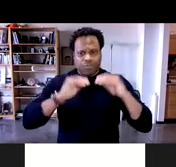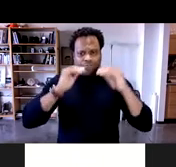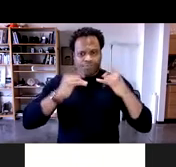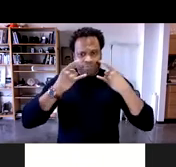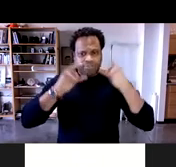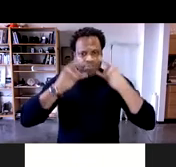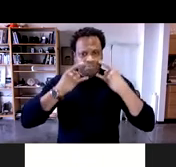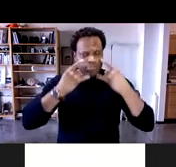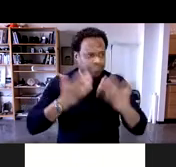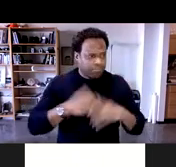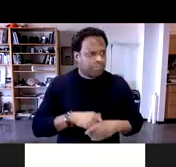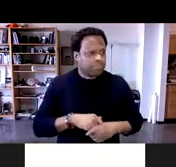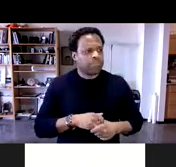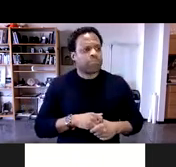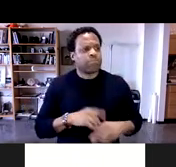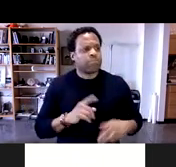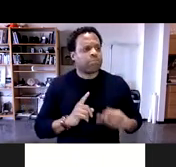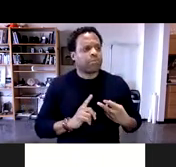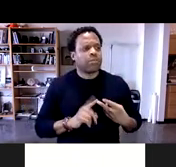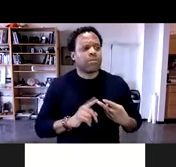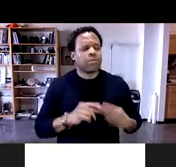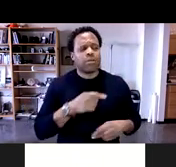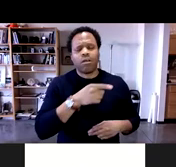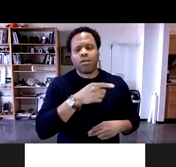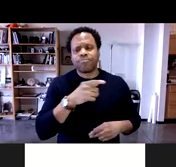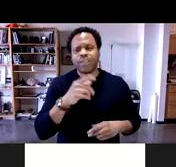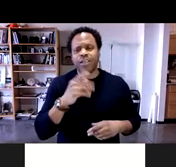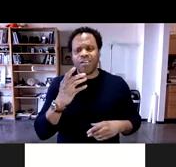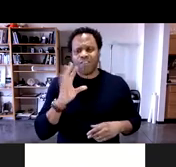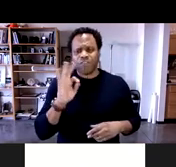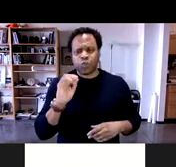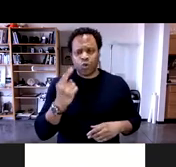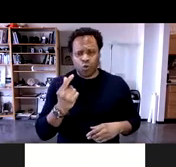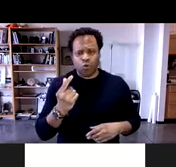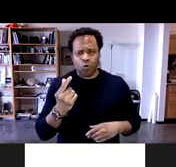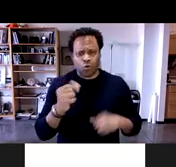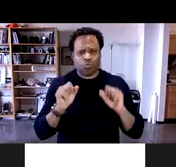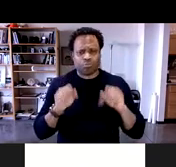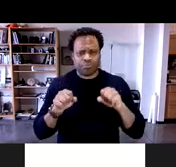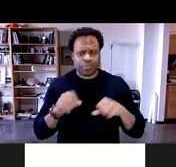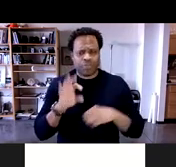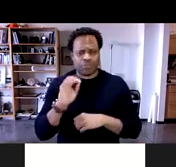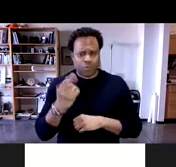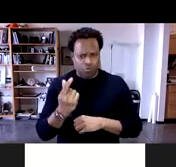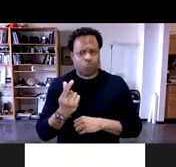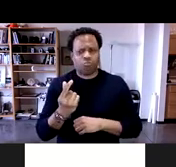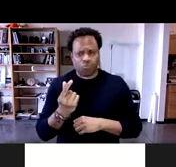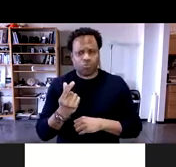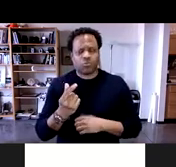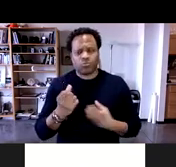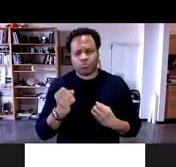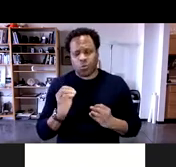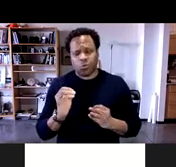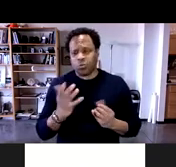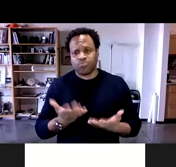When you talk though, it does tend to move up and down as your lips move up and down. And it does tend